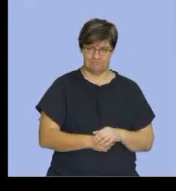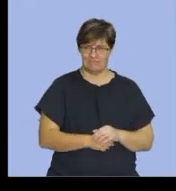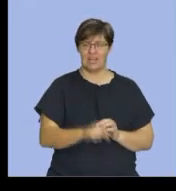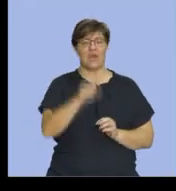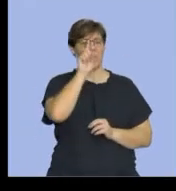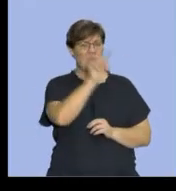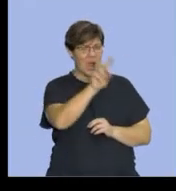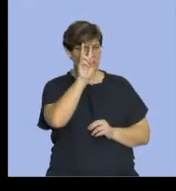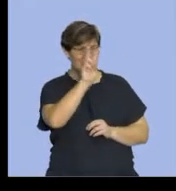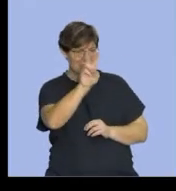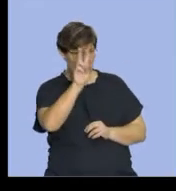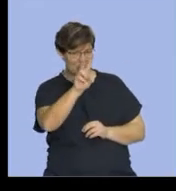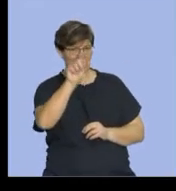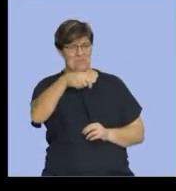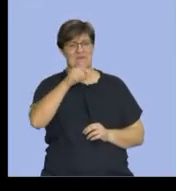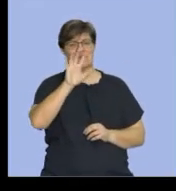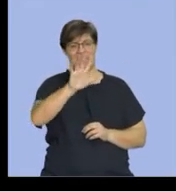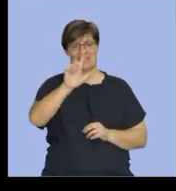we go.